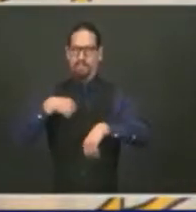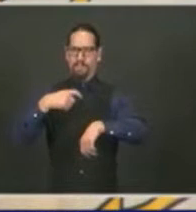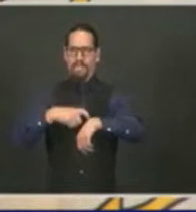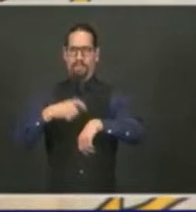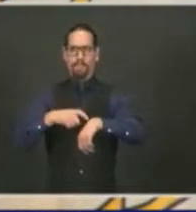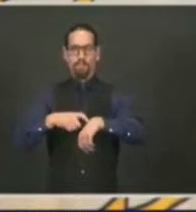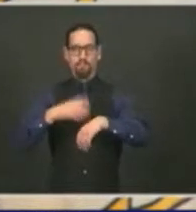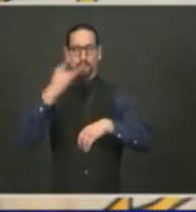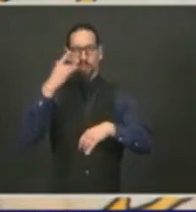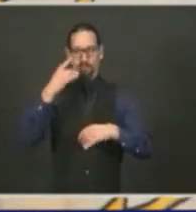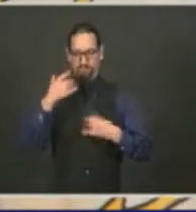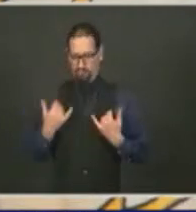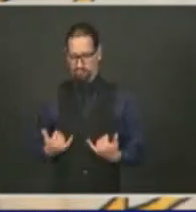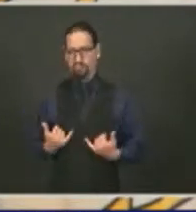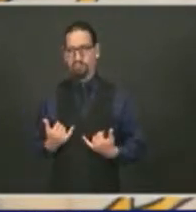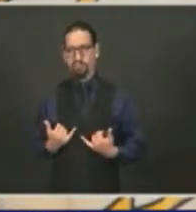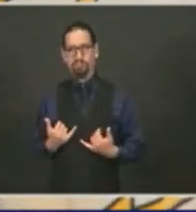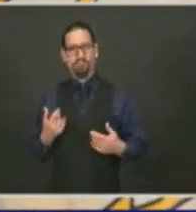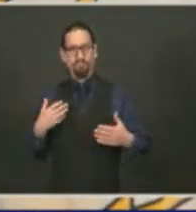and the 15th.